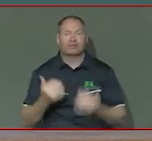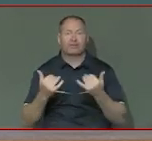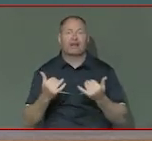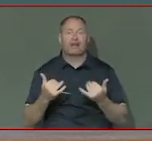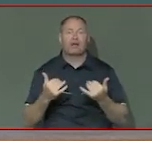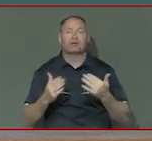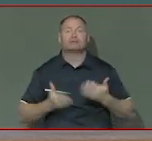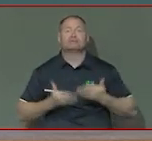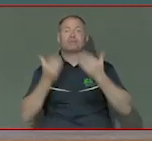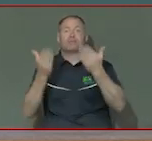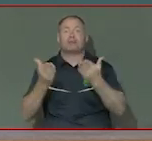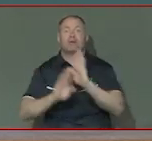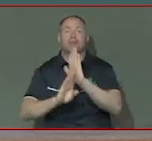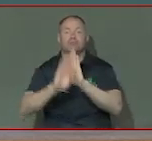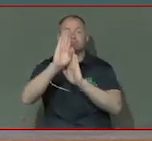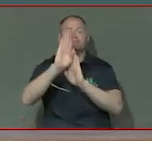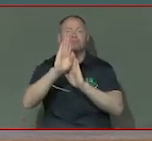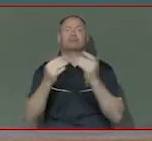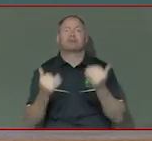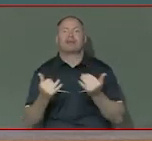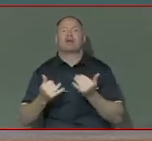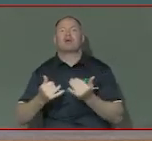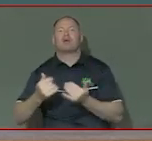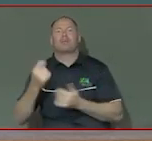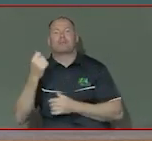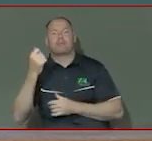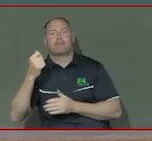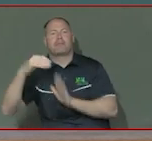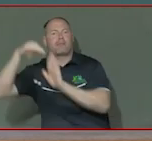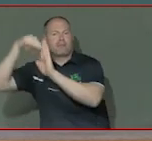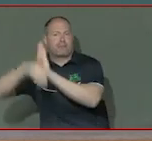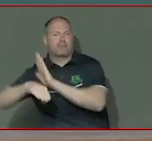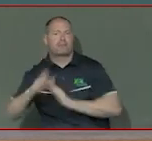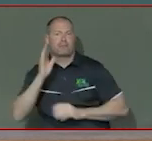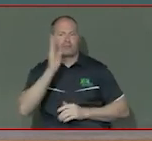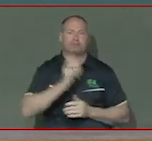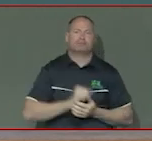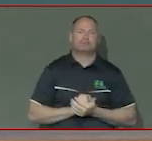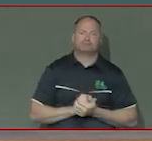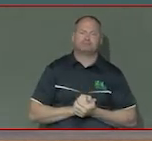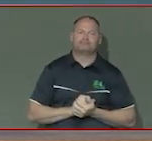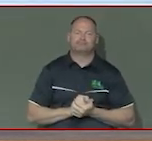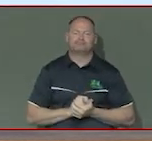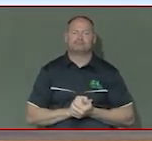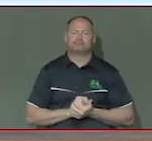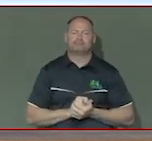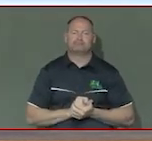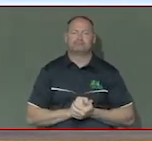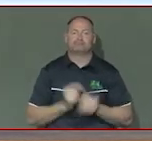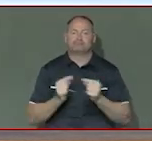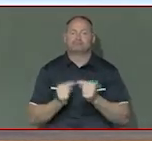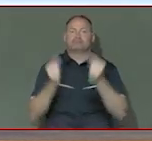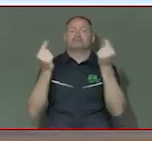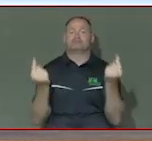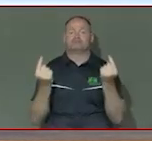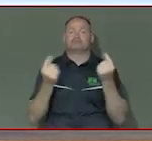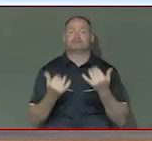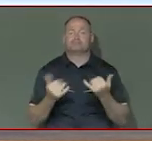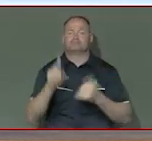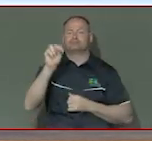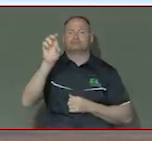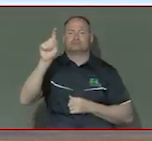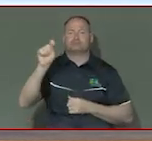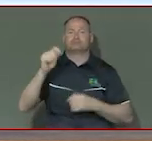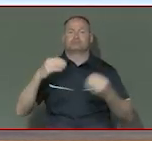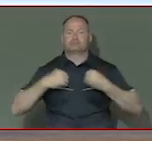supply will increase, therefore the price will drop. All right. Other way around. If the net asset value